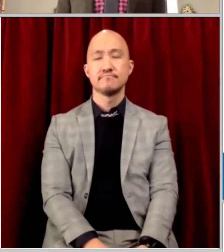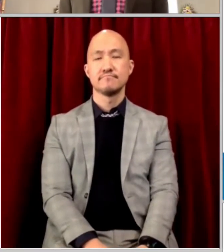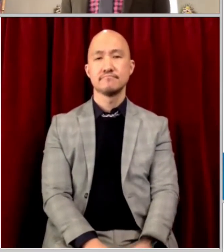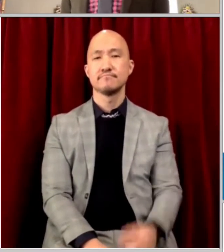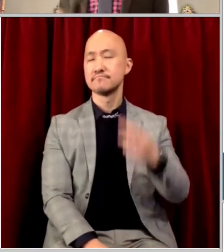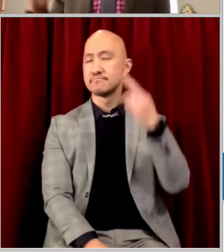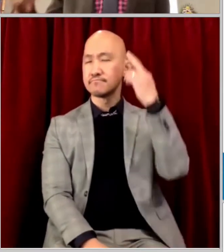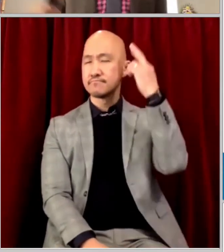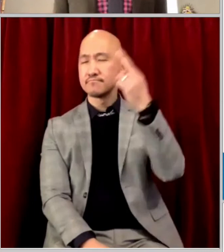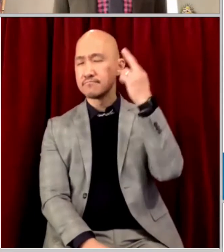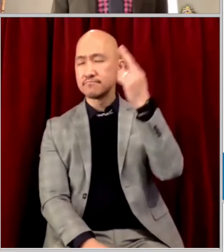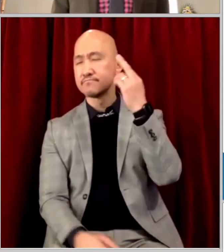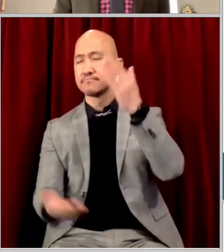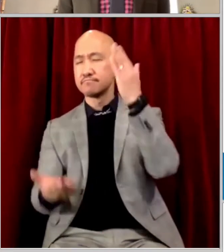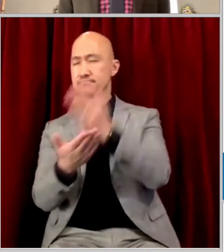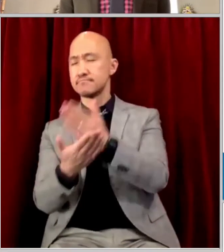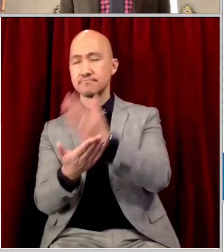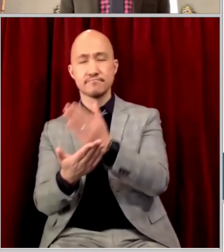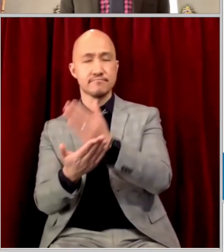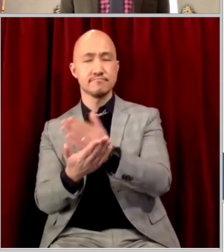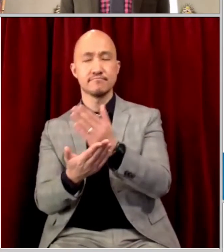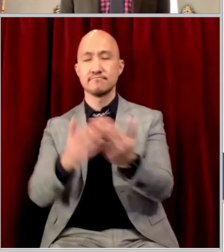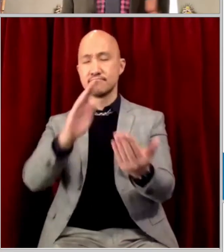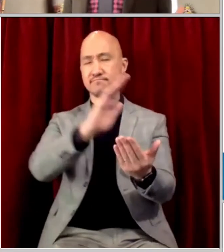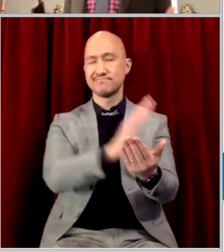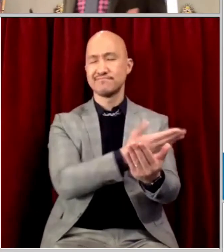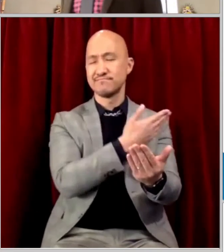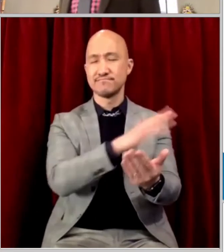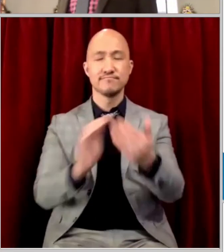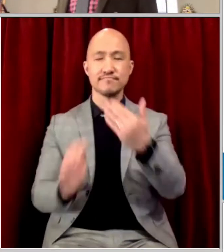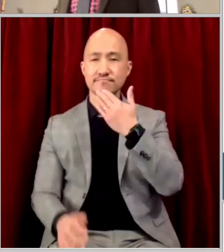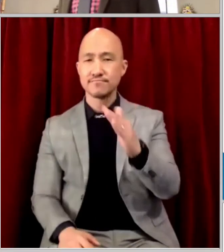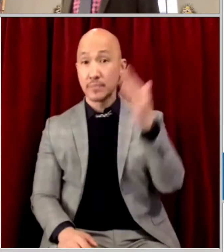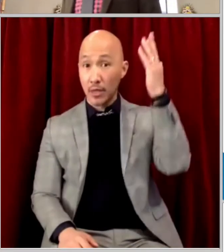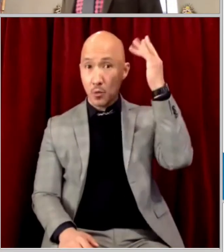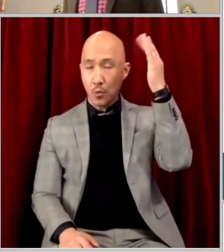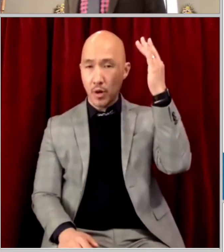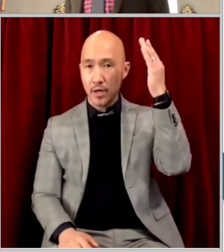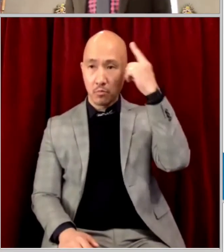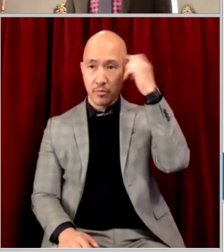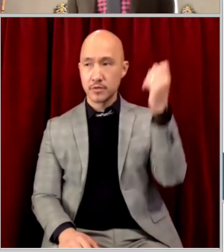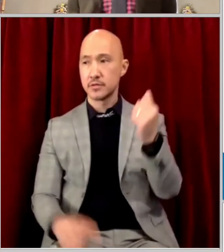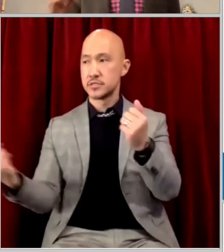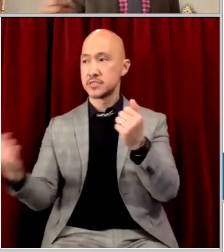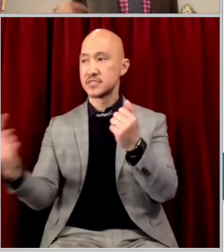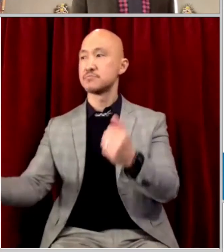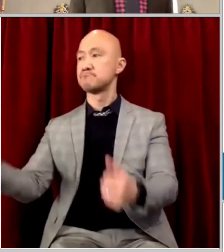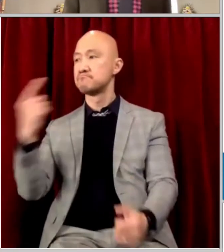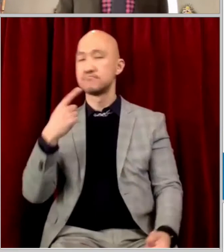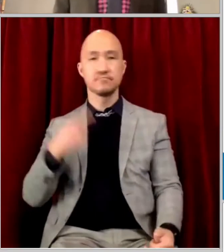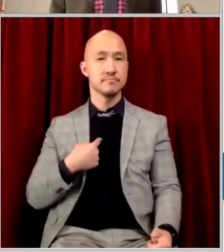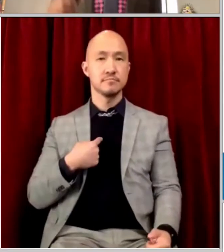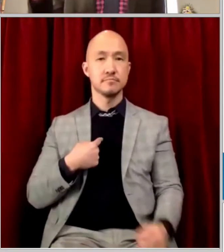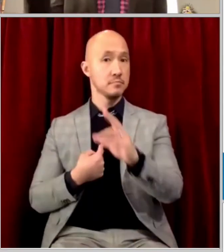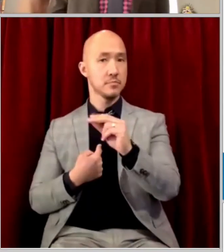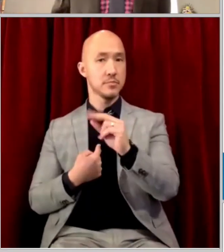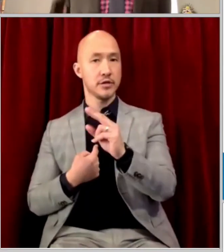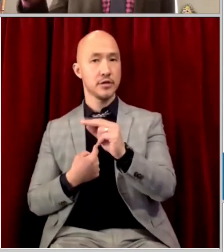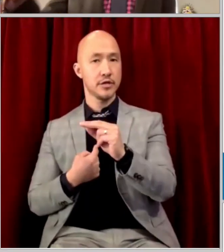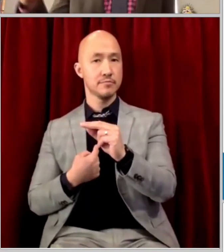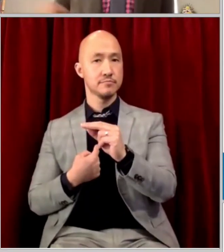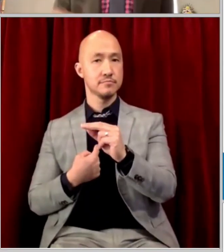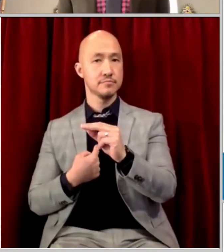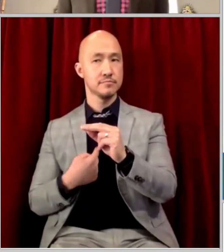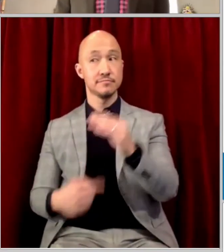wasn't because someone said you need to stop listening to worldly music. It was because of godly fear. I knew that what I was listening to was